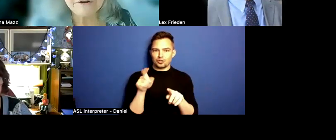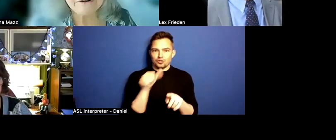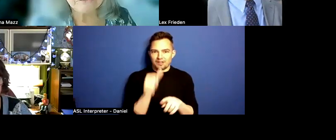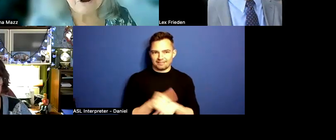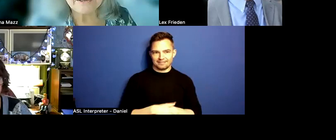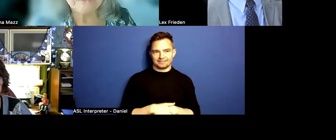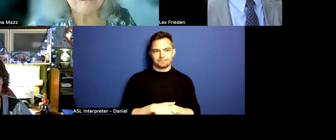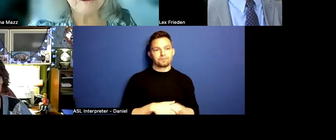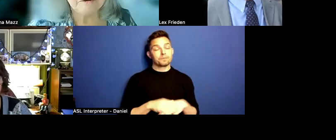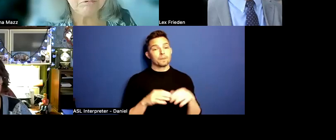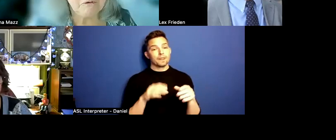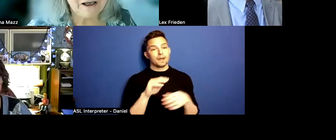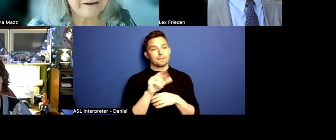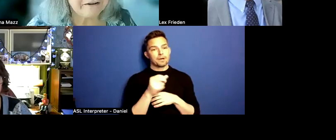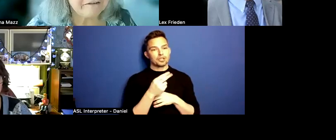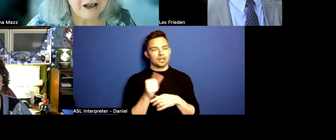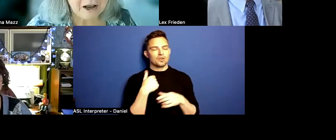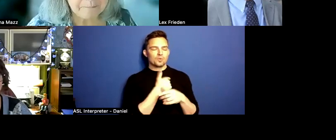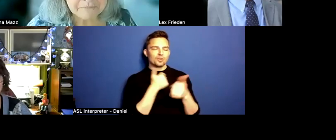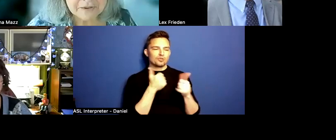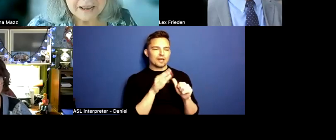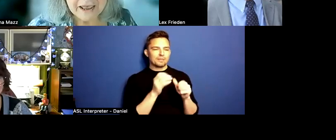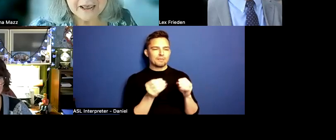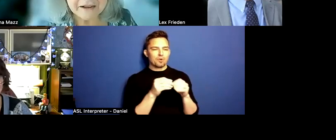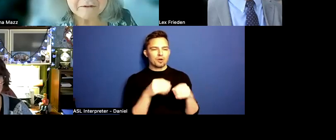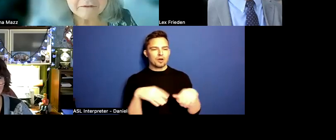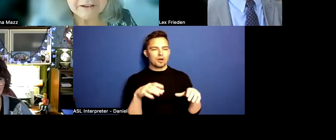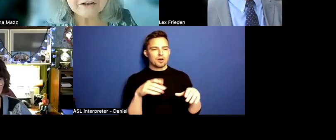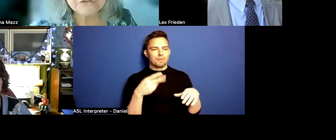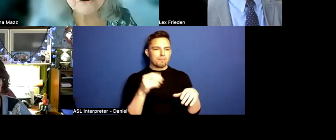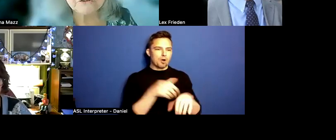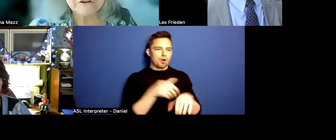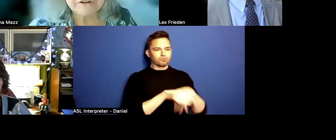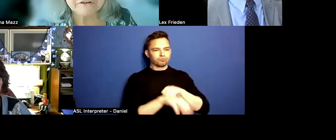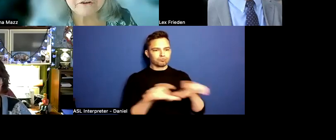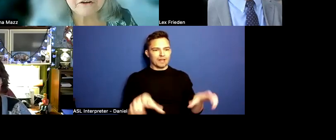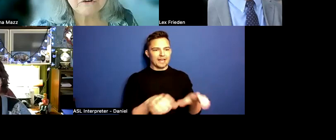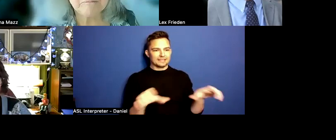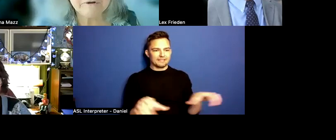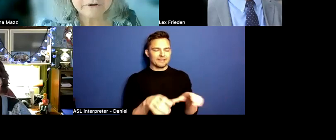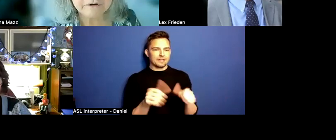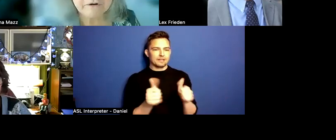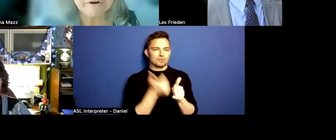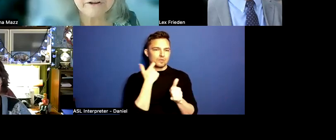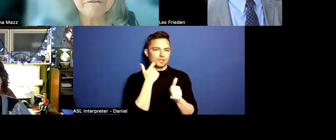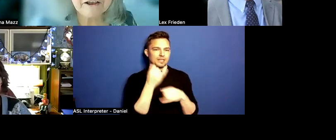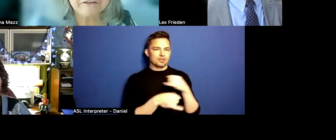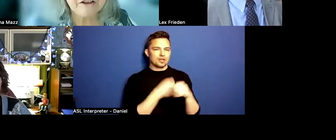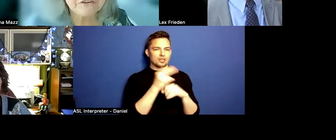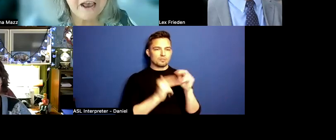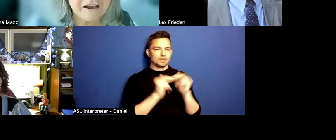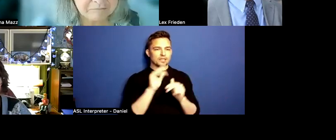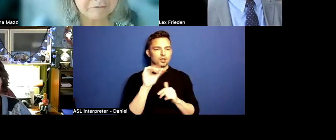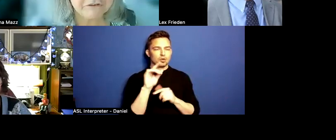Well, Robin, we are trying to be proactive, and the latest edition of the International Building Code,